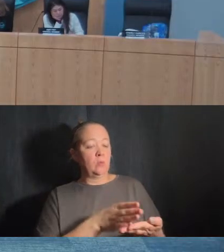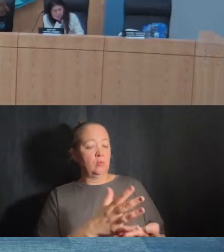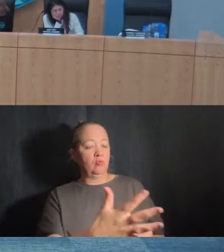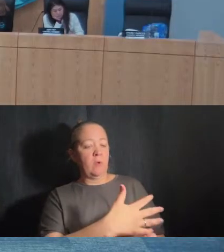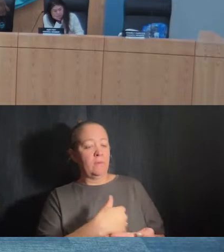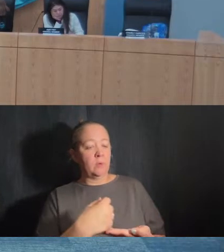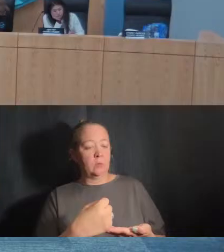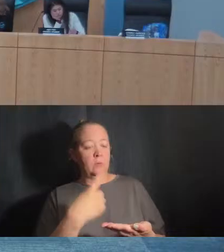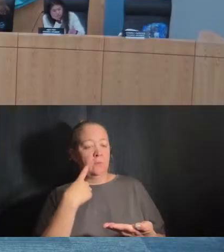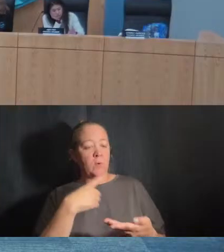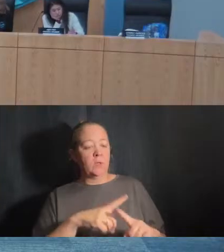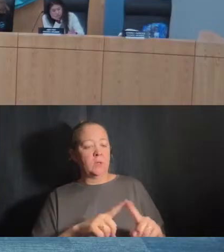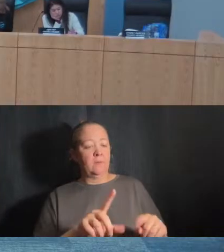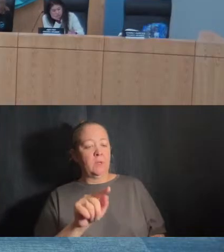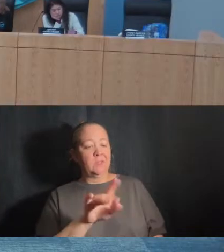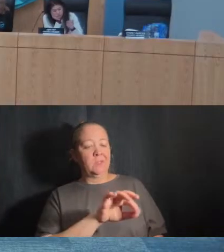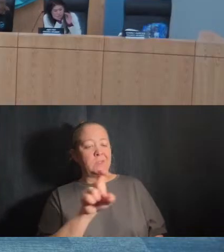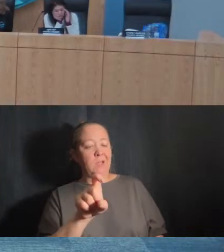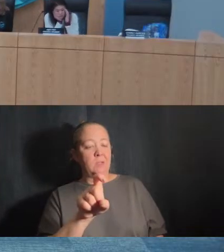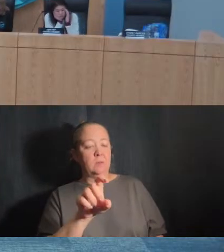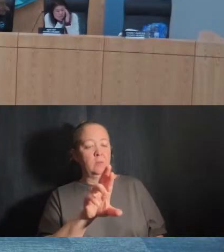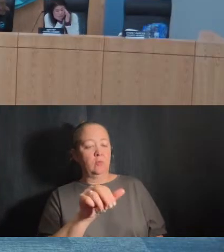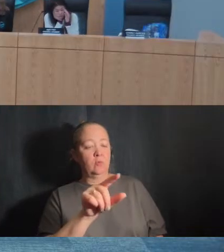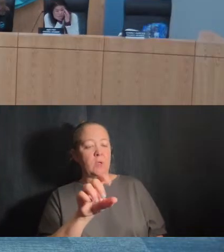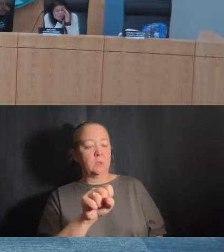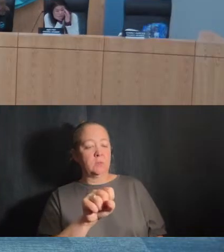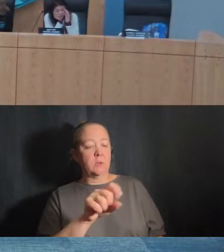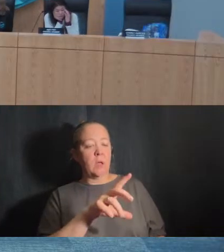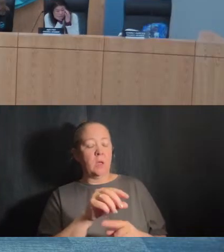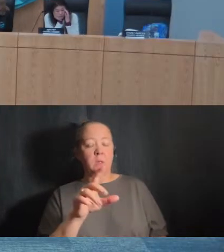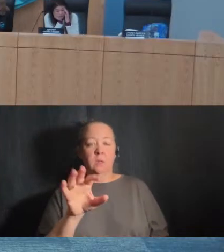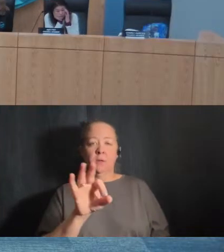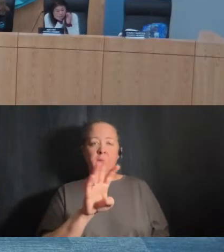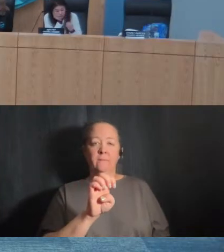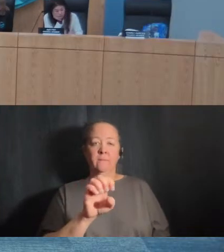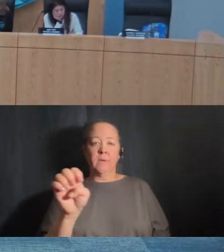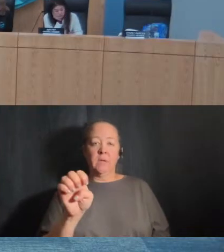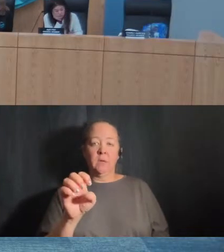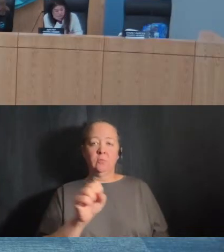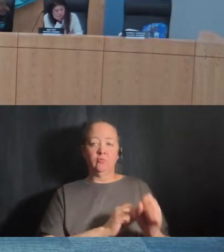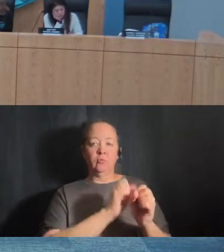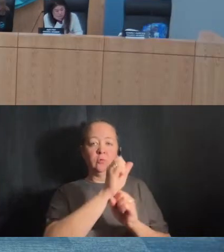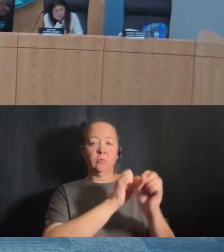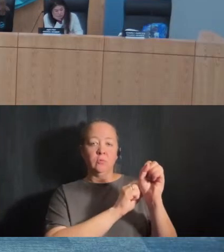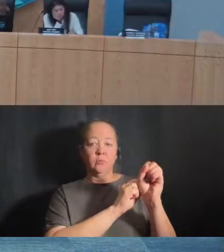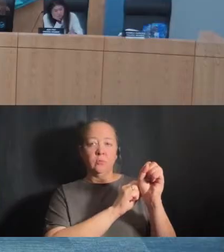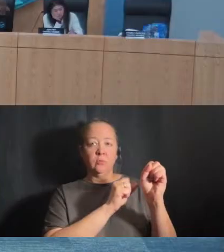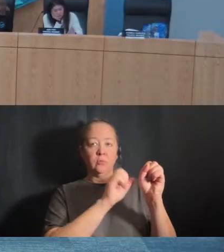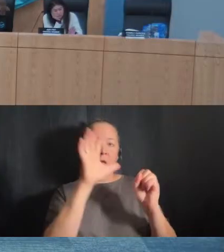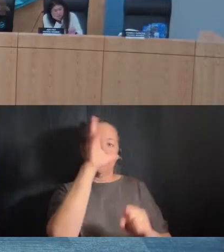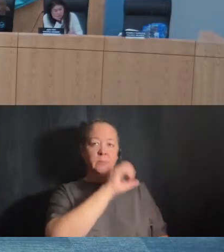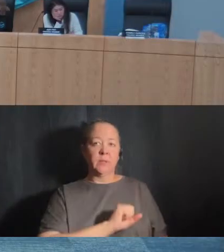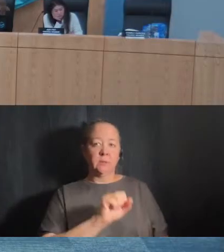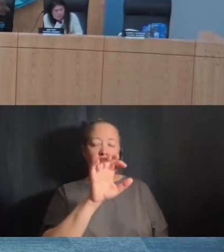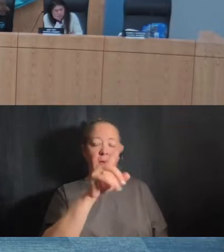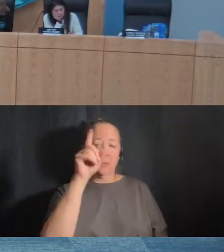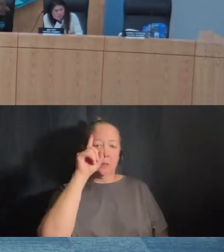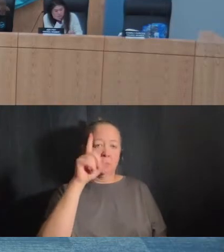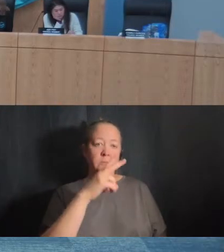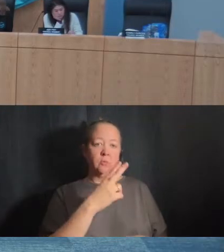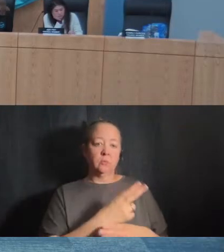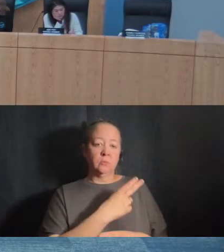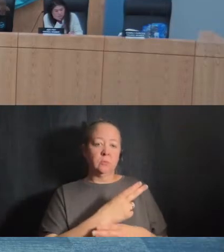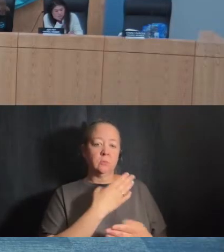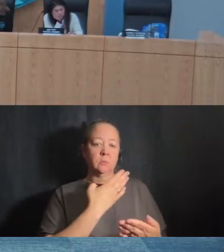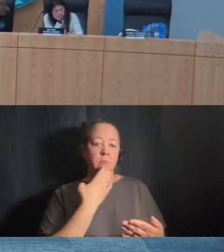tax rates, and ideally with some of the fee structure figured out or at least estimated, is useful. And I